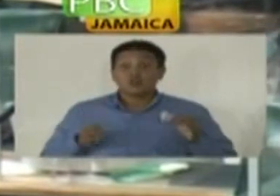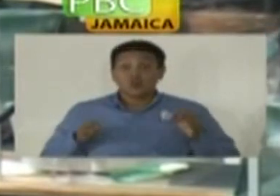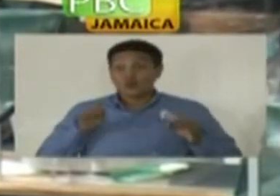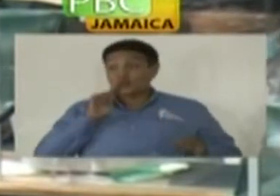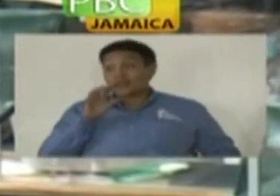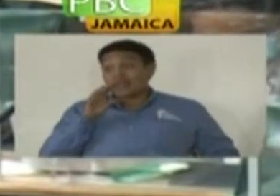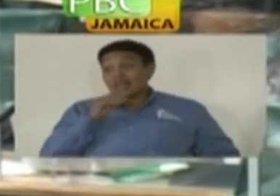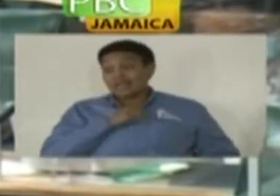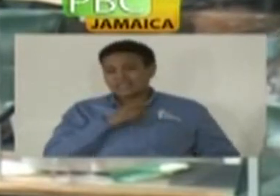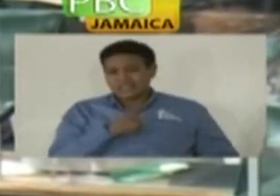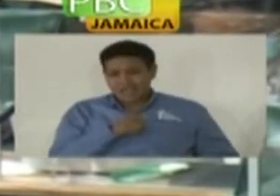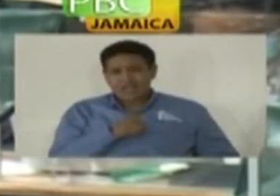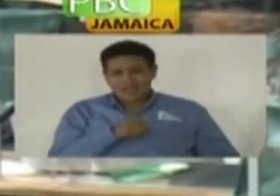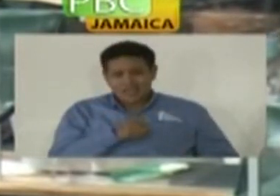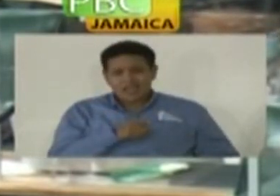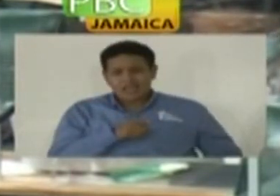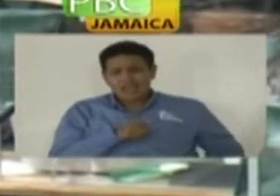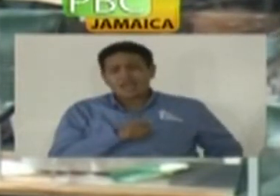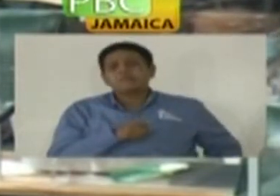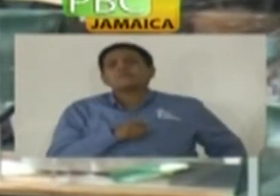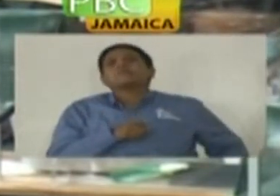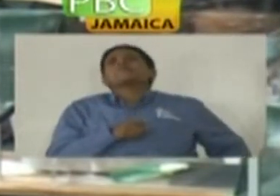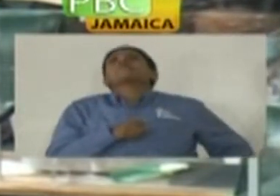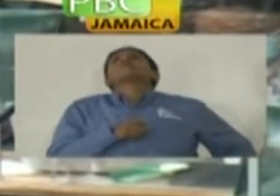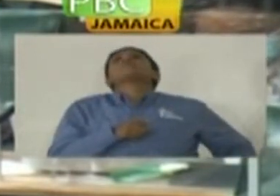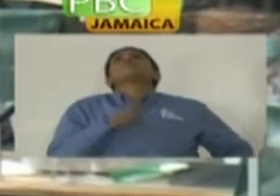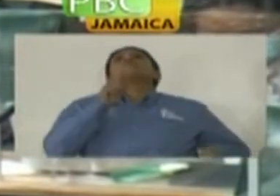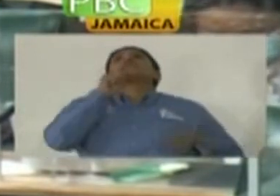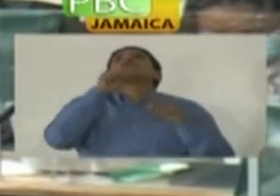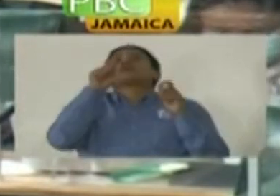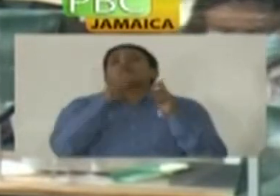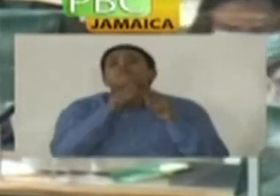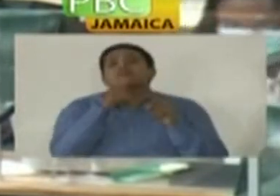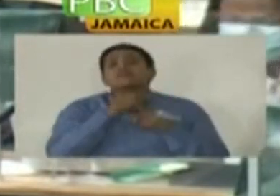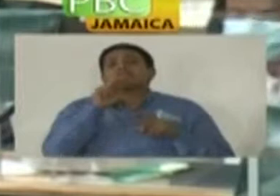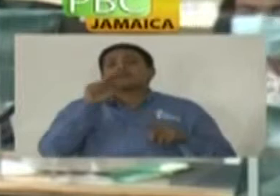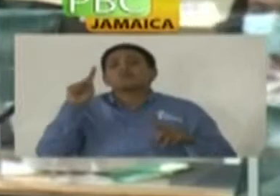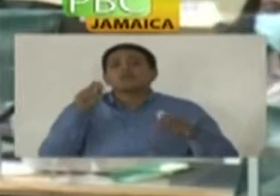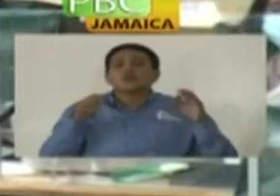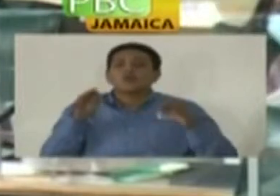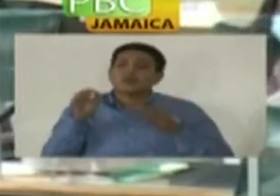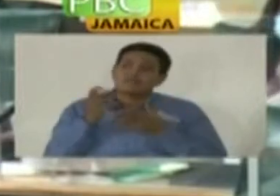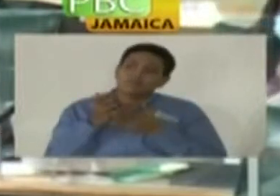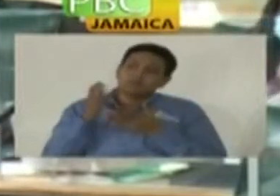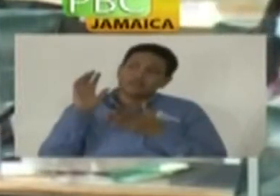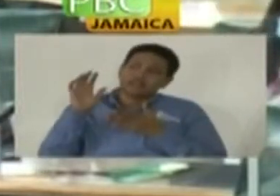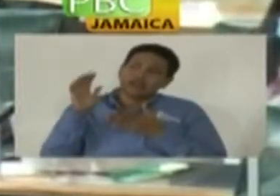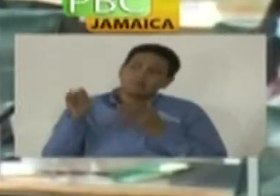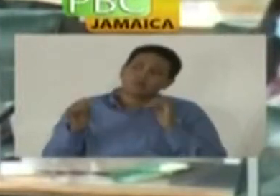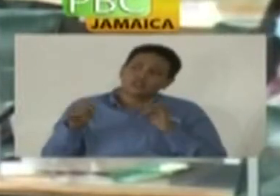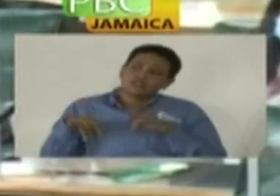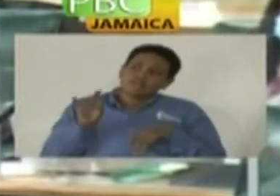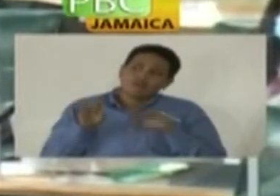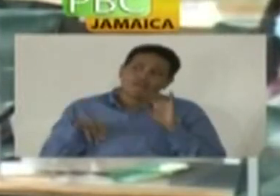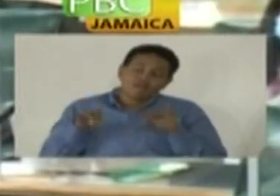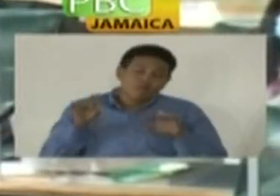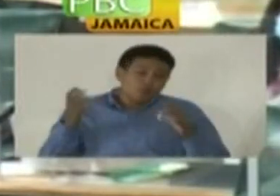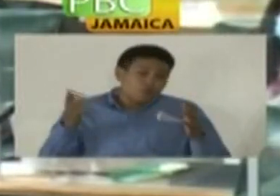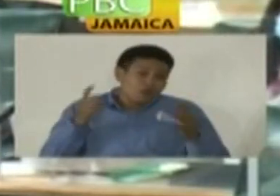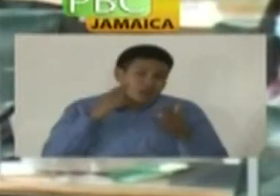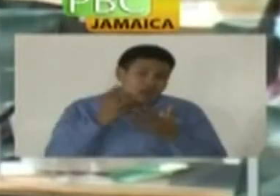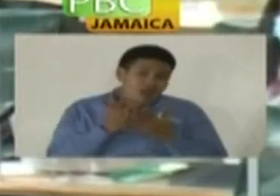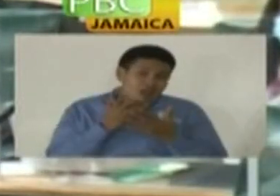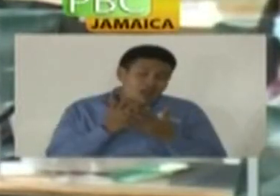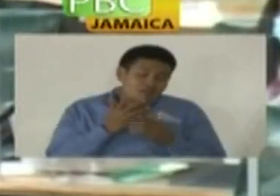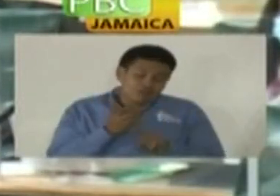accepts it. And so there's a particular UK Court of Appeal case which found that evidence